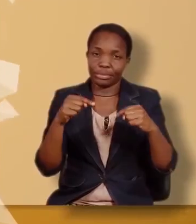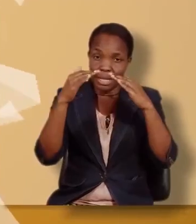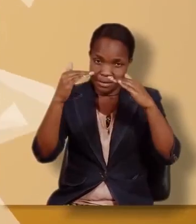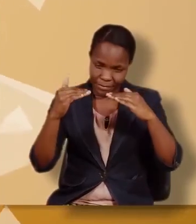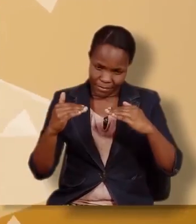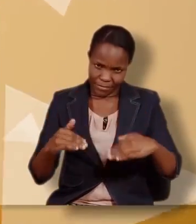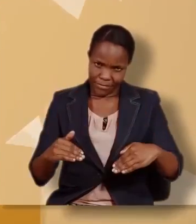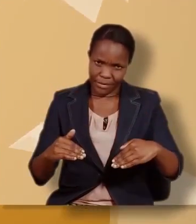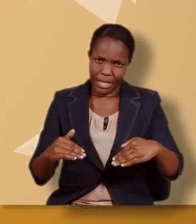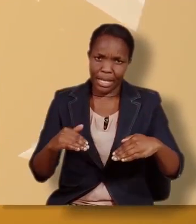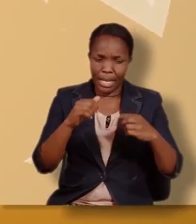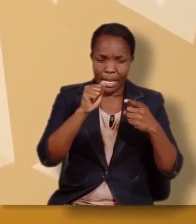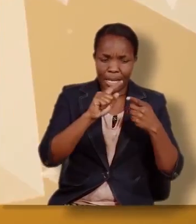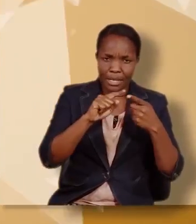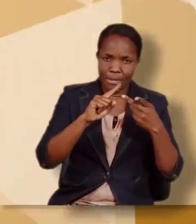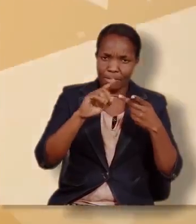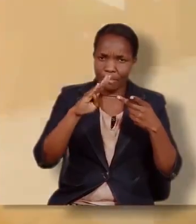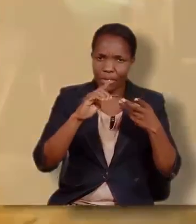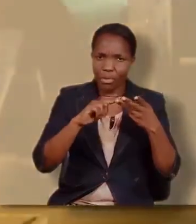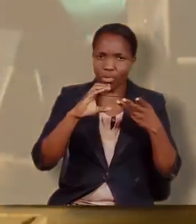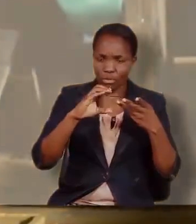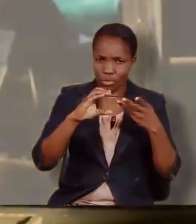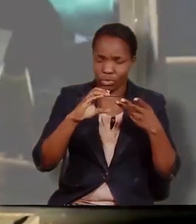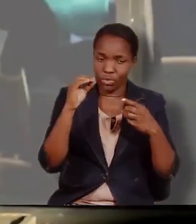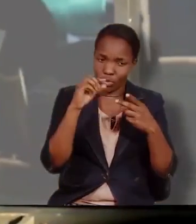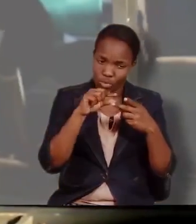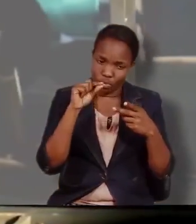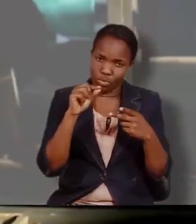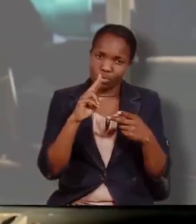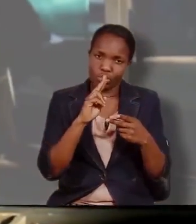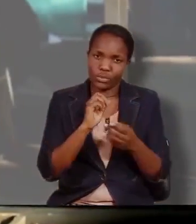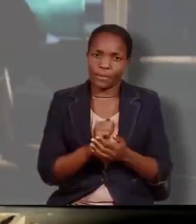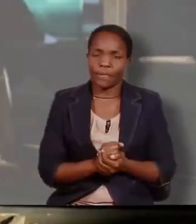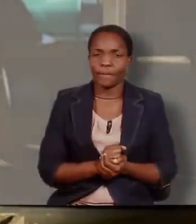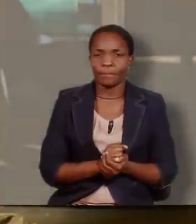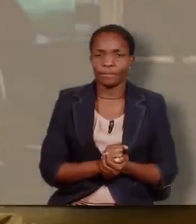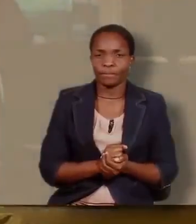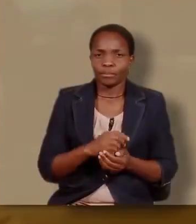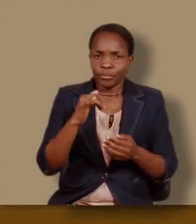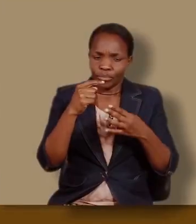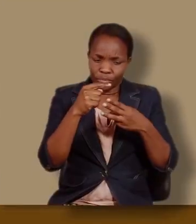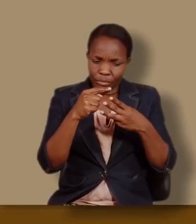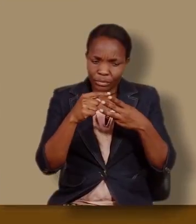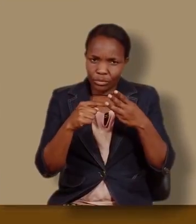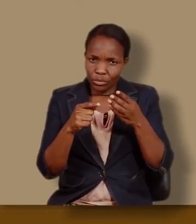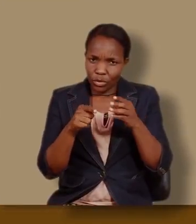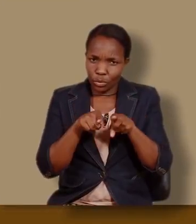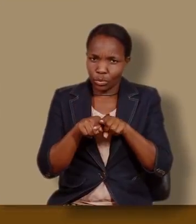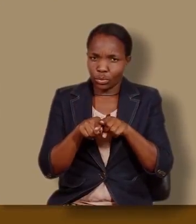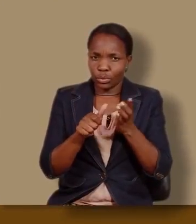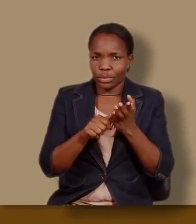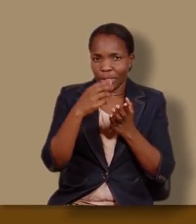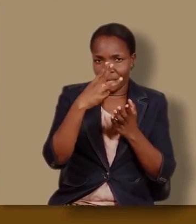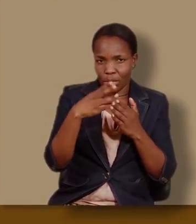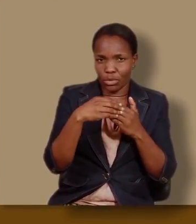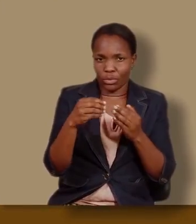for the answer you choose as the correct one. Each SMS costs $3 Namibian, and here is the question. Tell